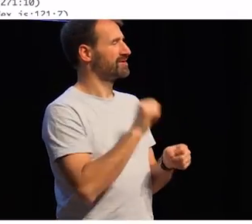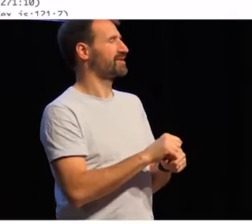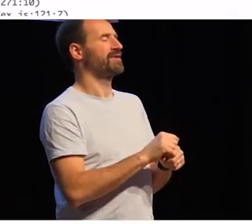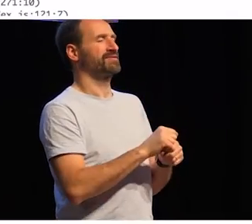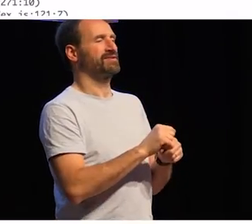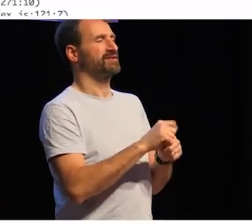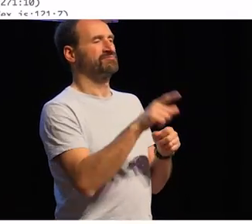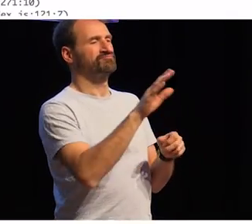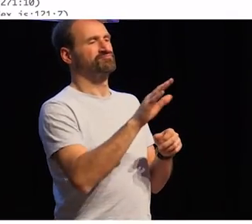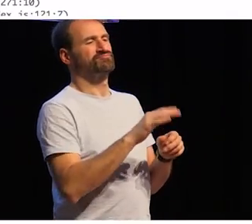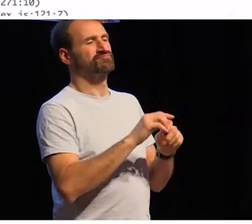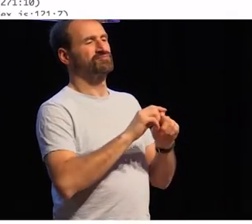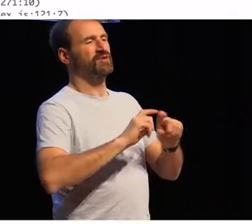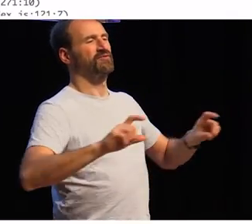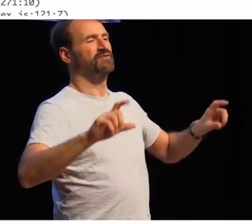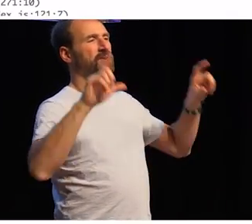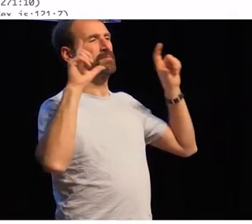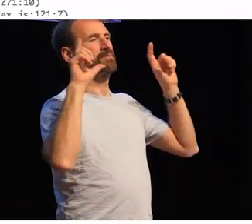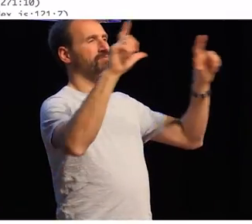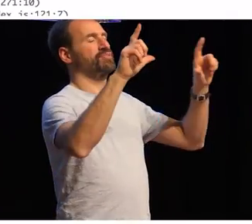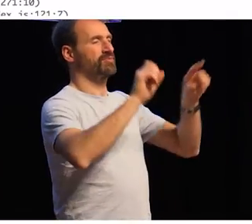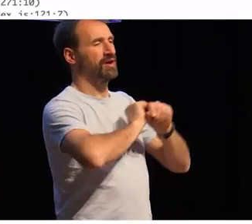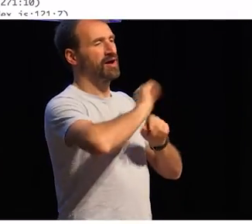let's come here, and I want to show you,